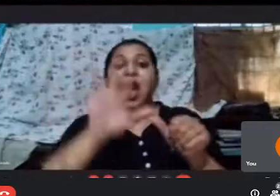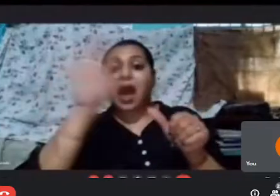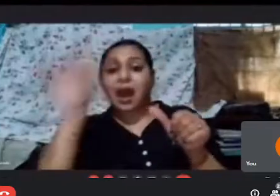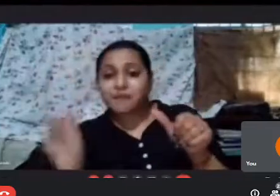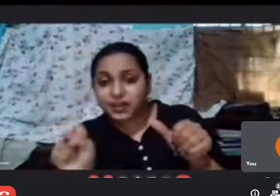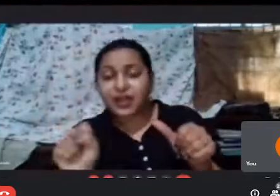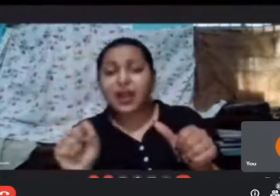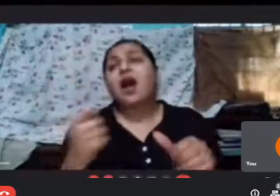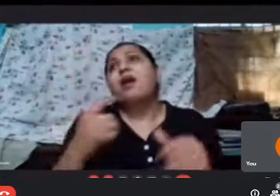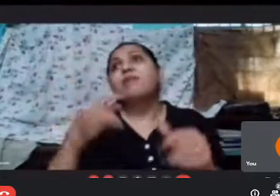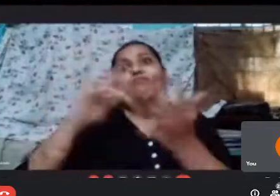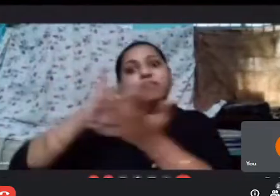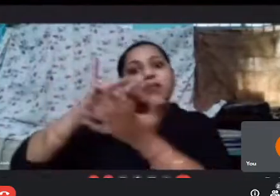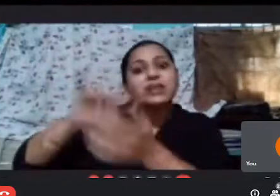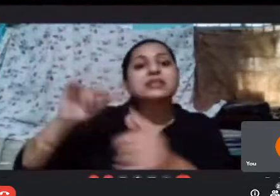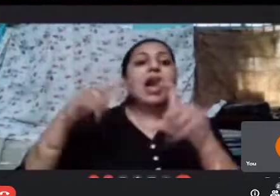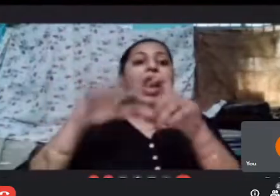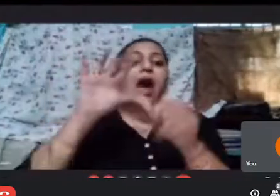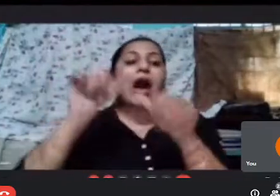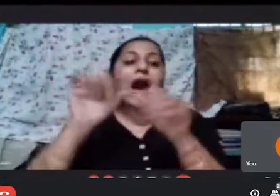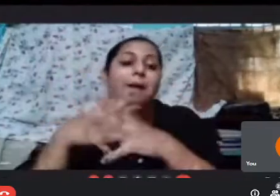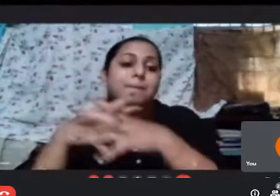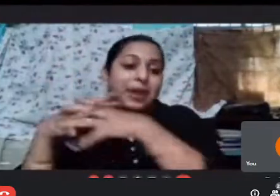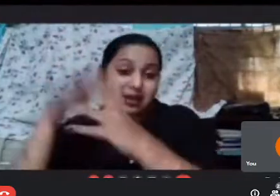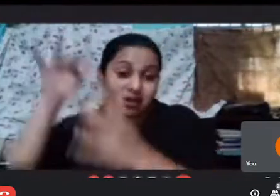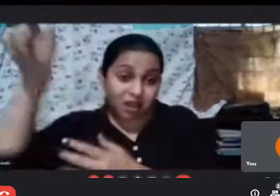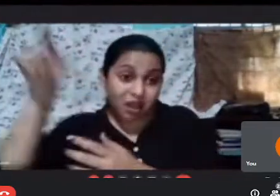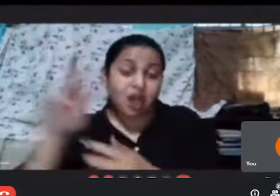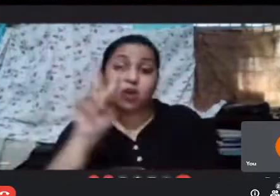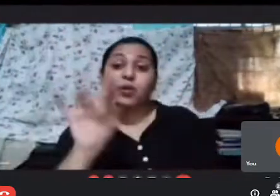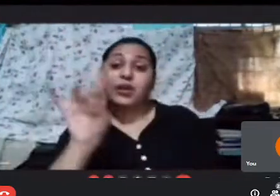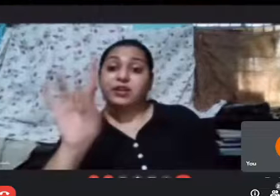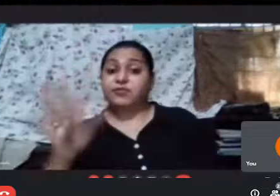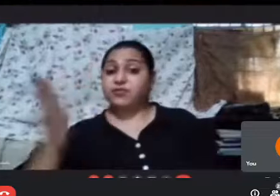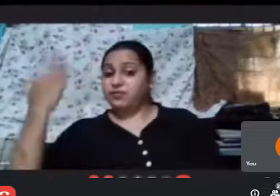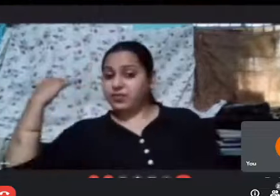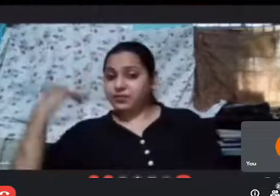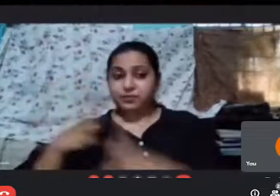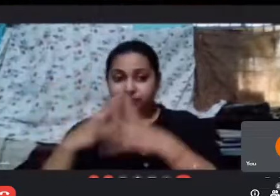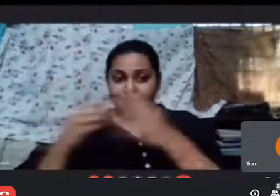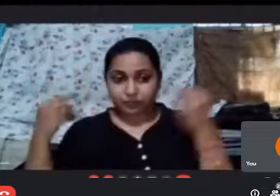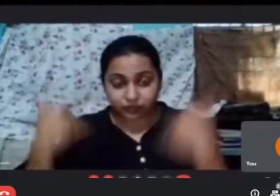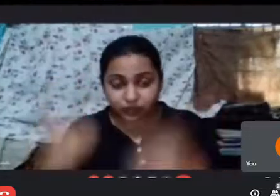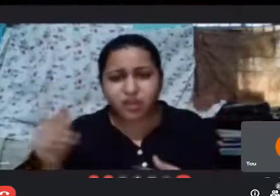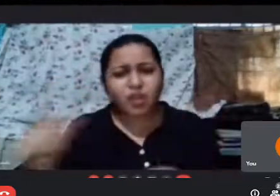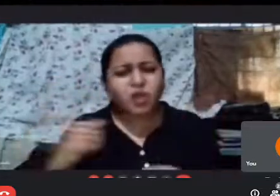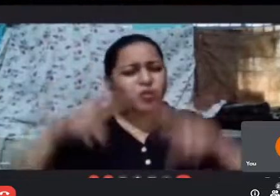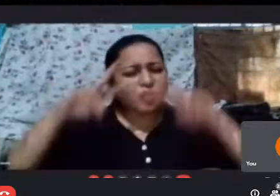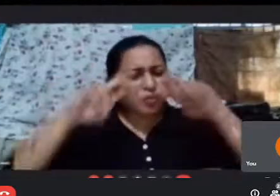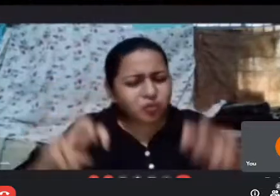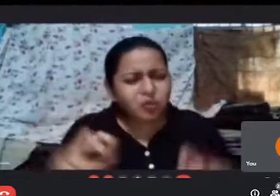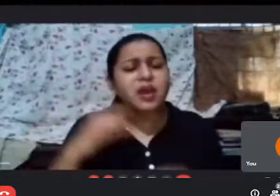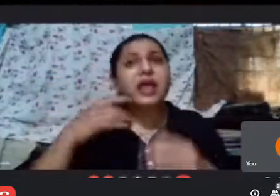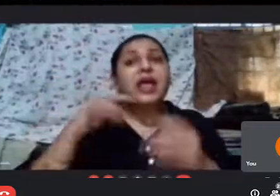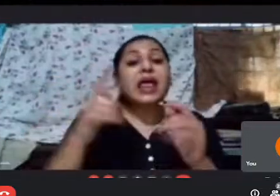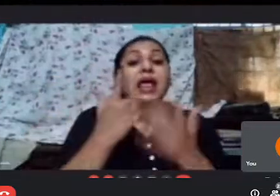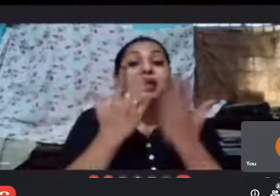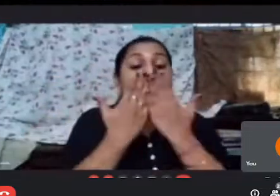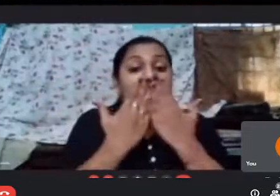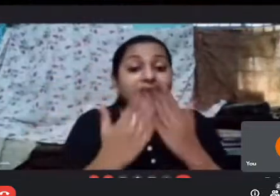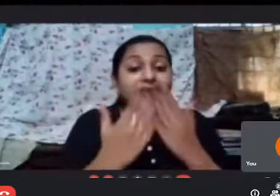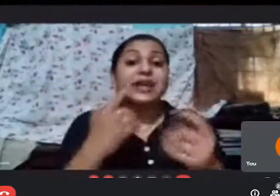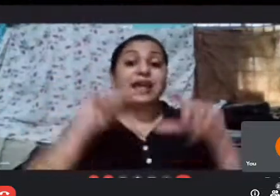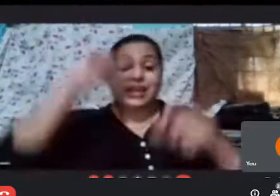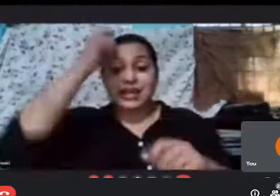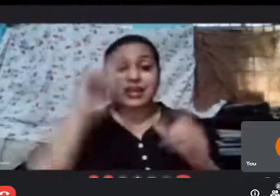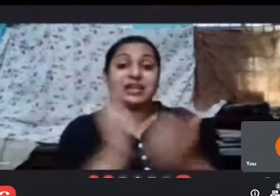until 2015. Since then, her applied research has focused on literacy and deaf peer education in